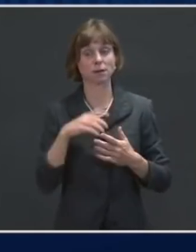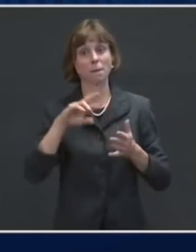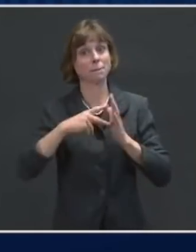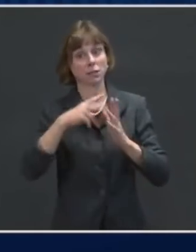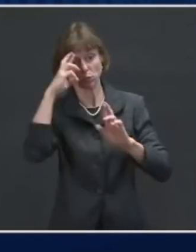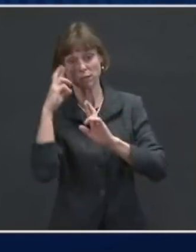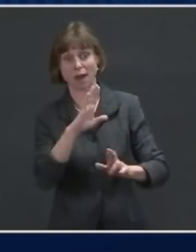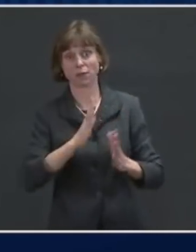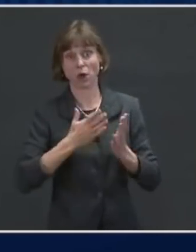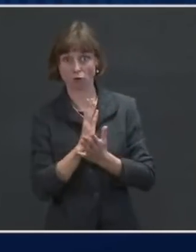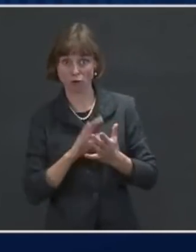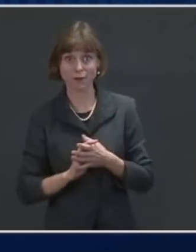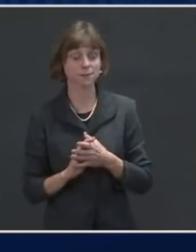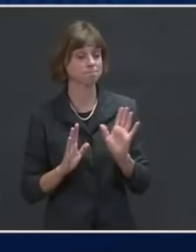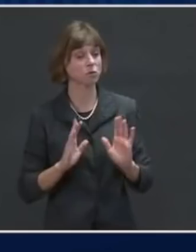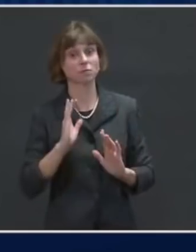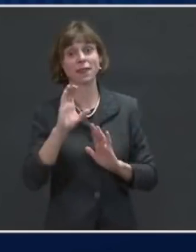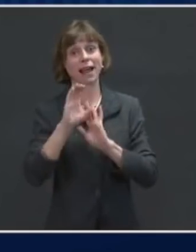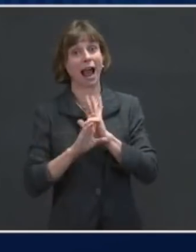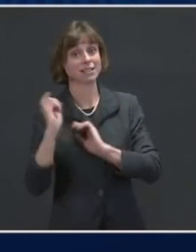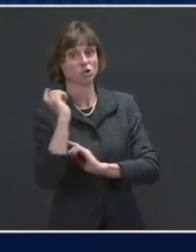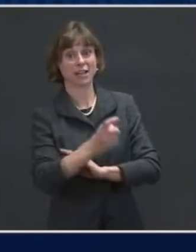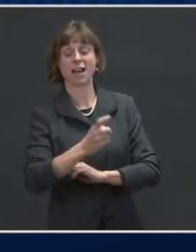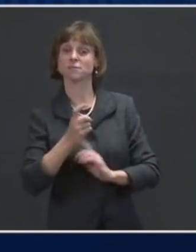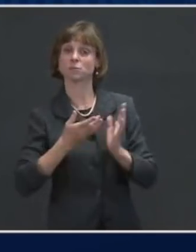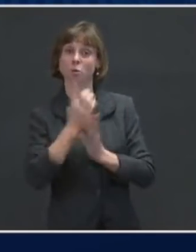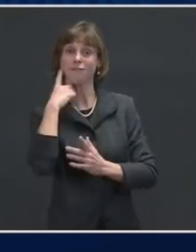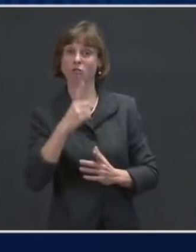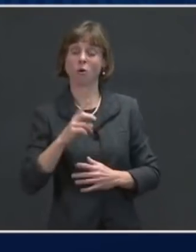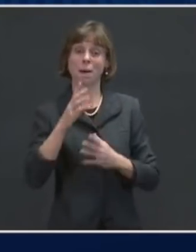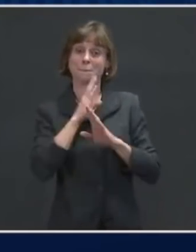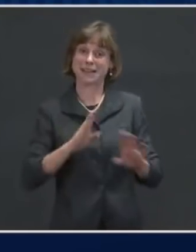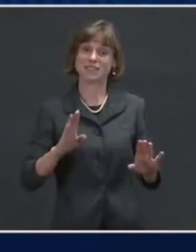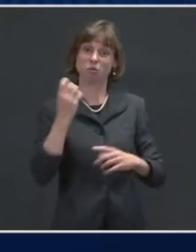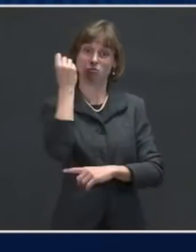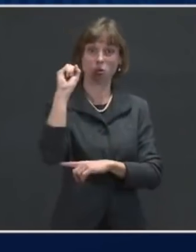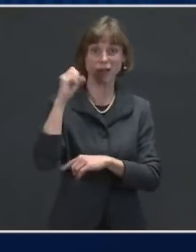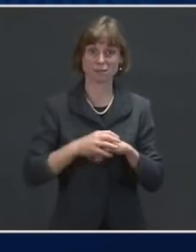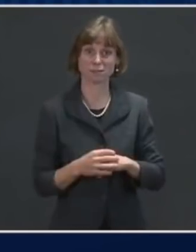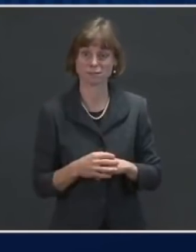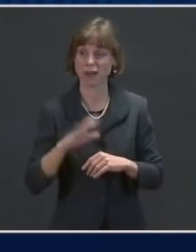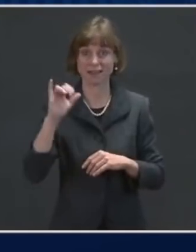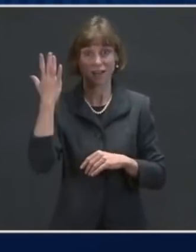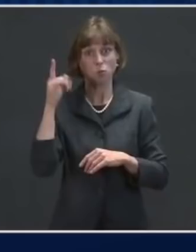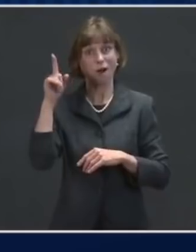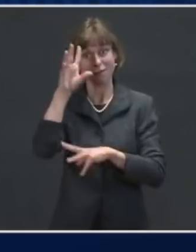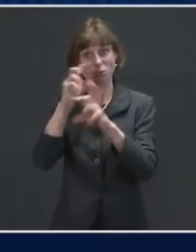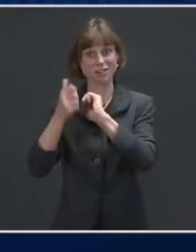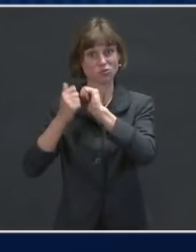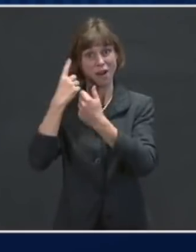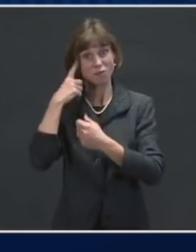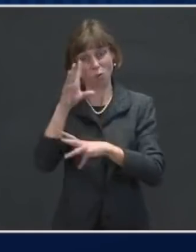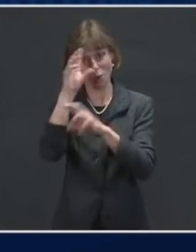granted to them in the Constitution to peacefully protest. That's why he ran for president in the first place, and that's what he's focused on doing every